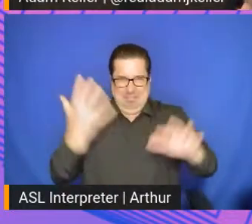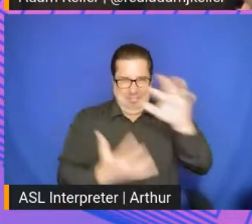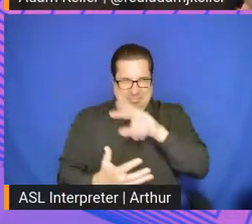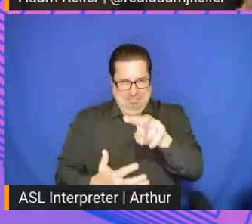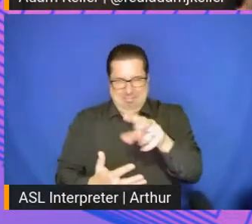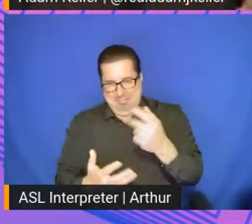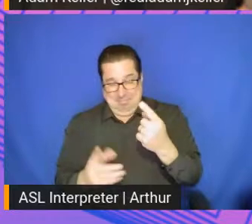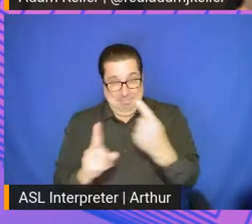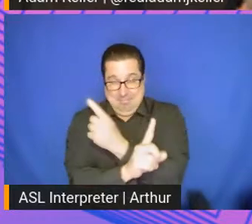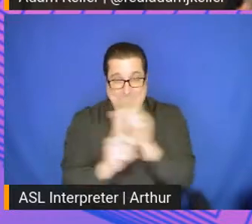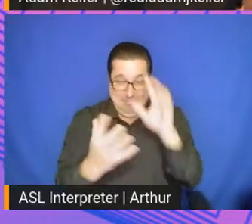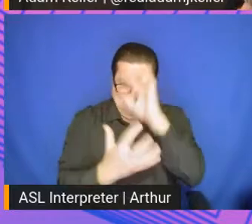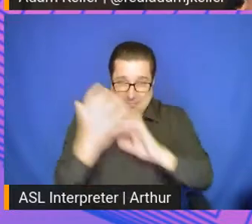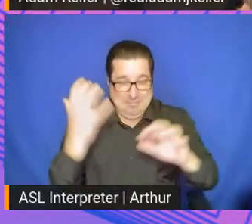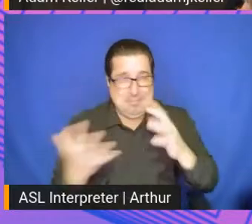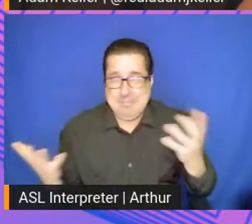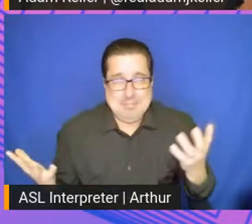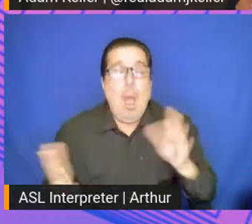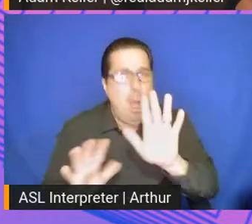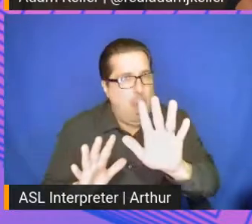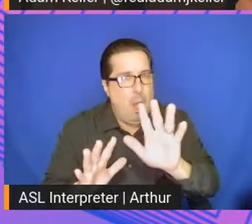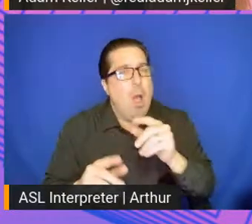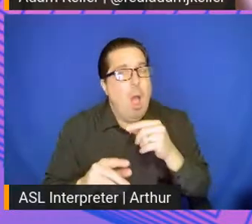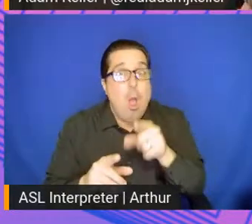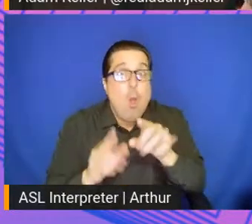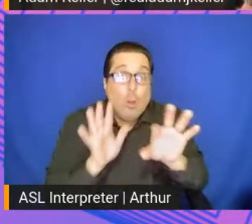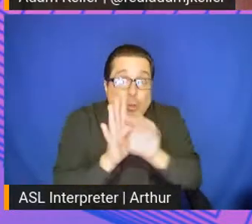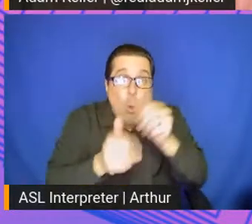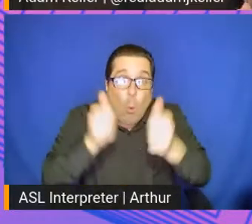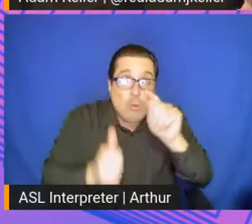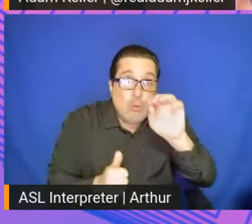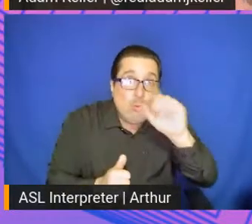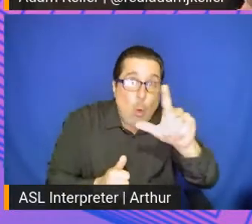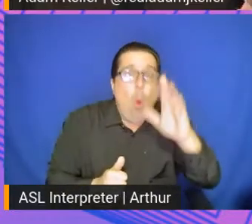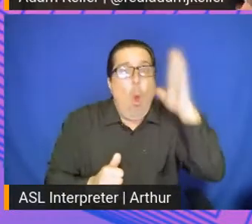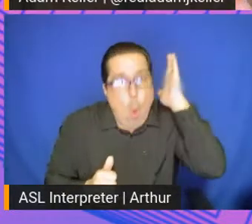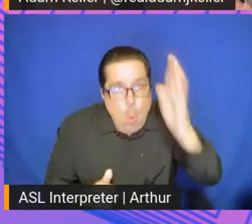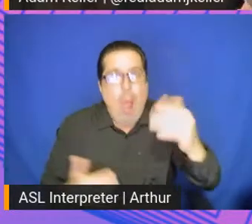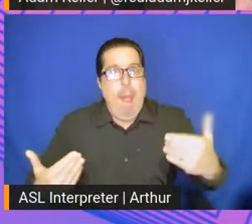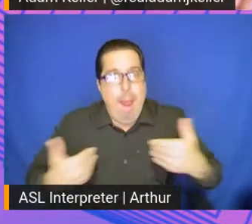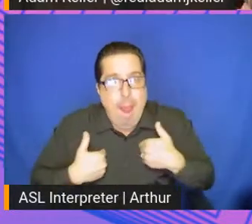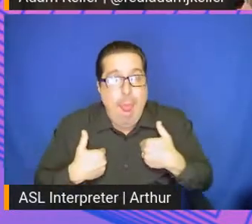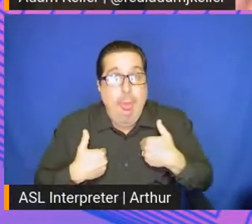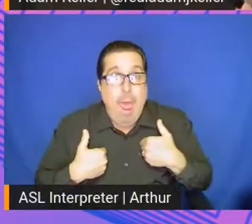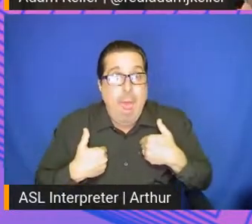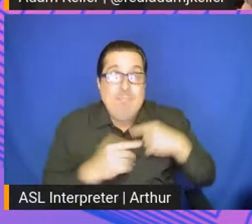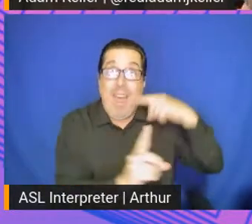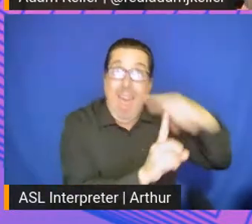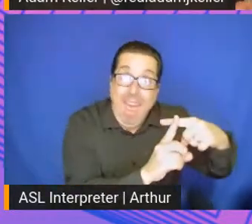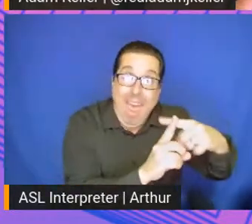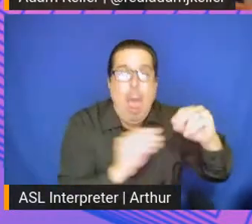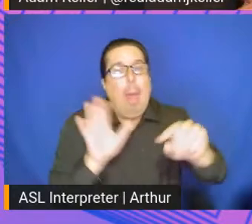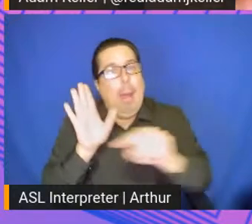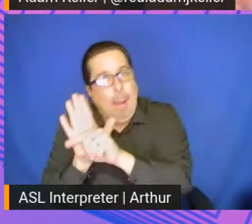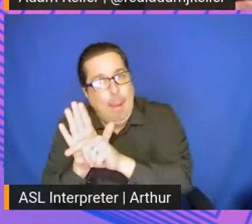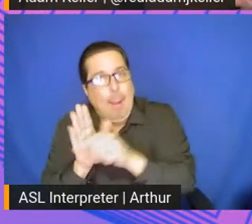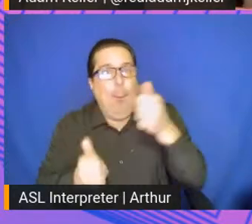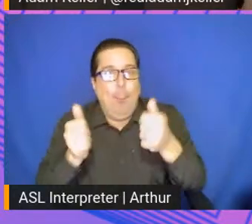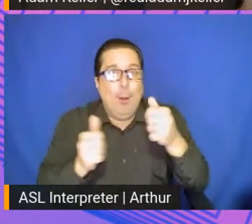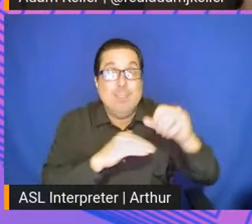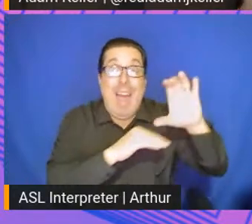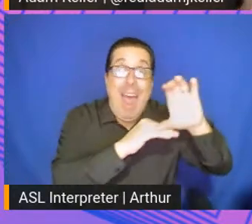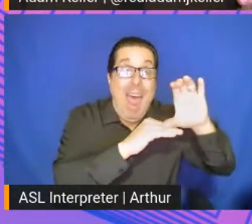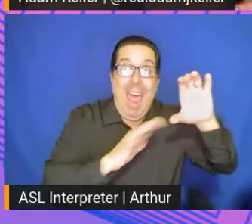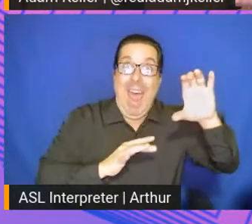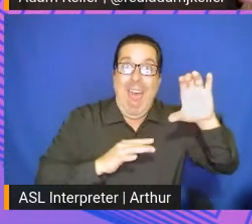to show, based on the tool you choose, there's going to be give and take, no matter what tool you choose. So in